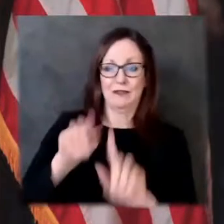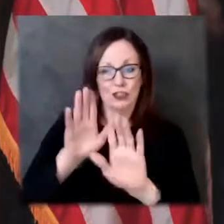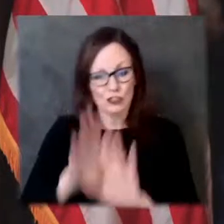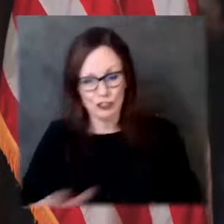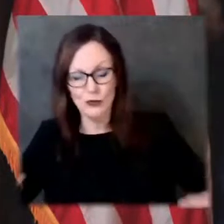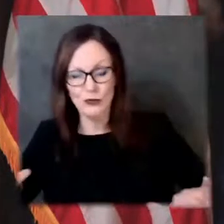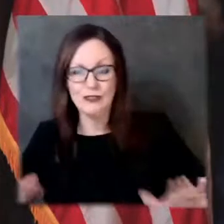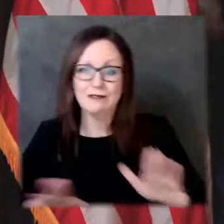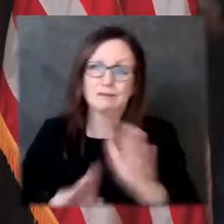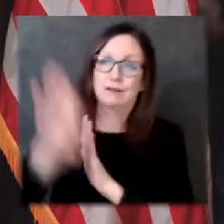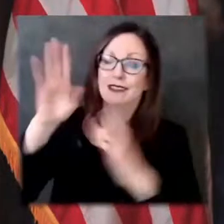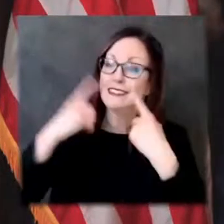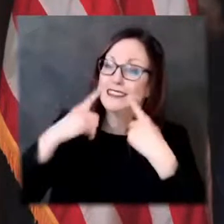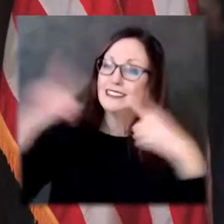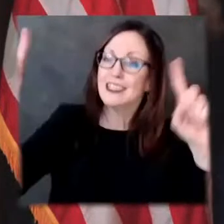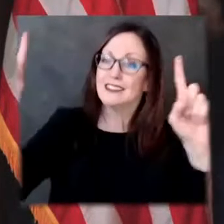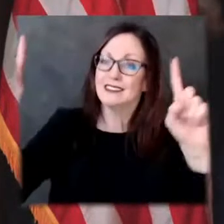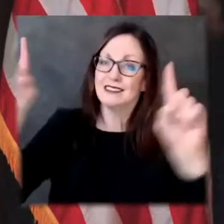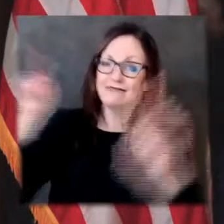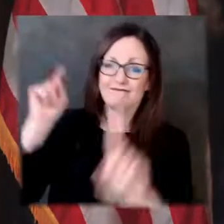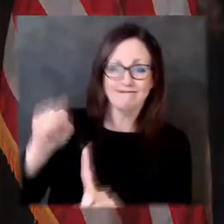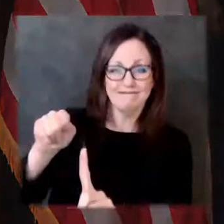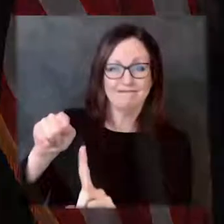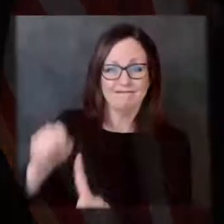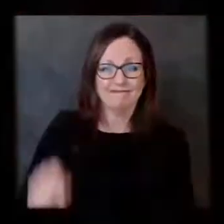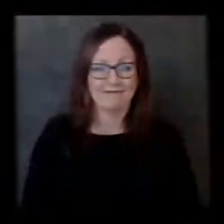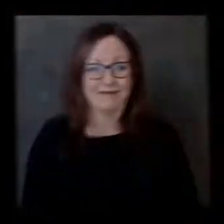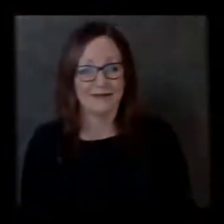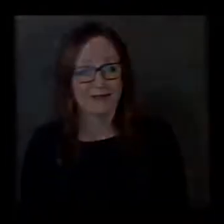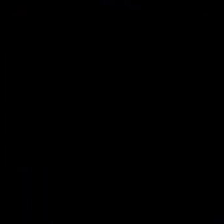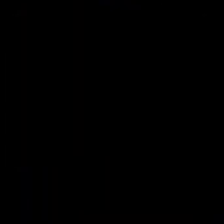investing in people, not prisons.